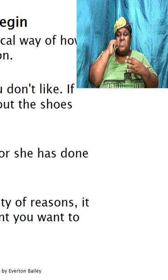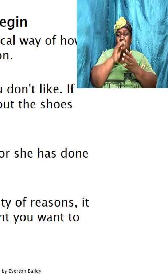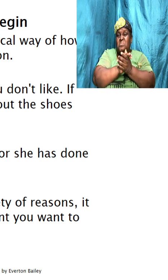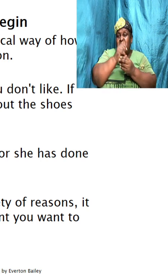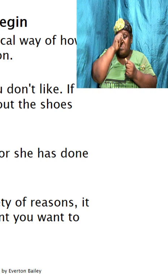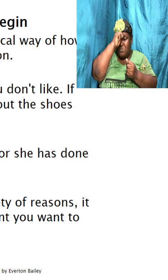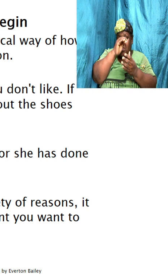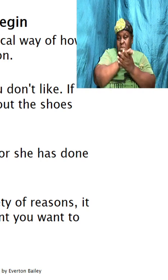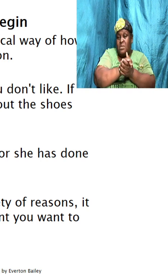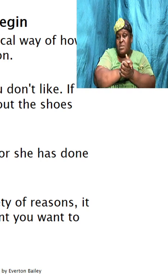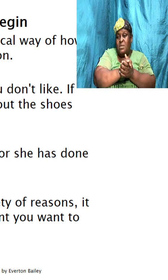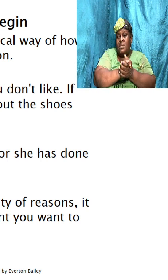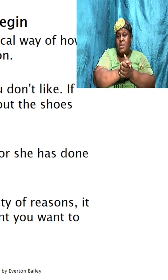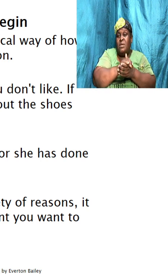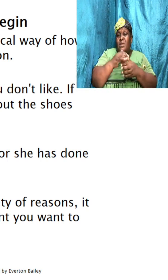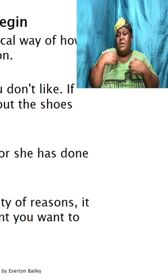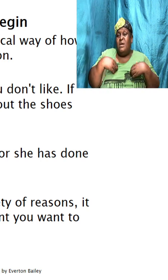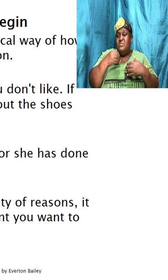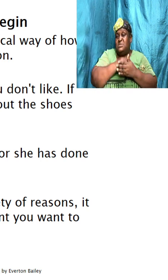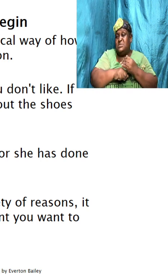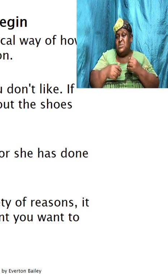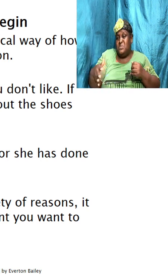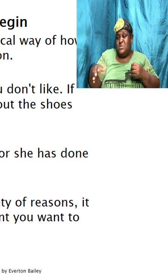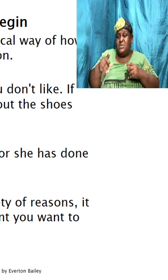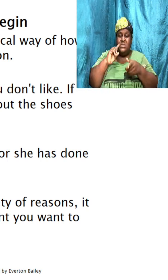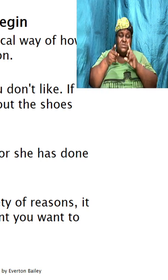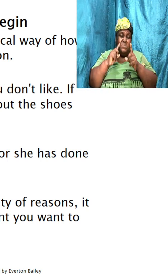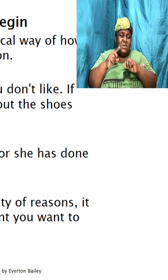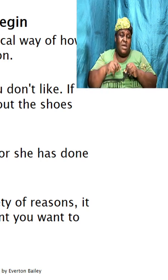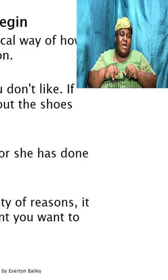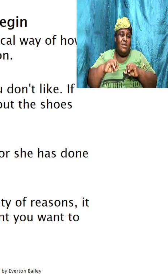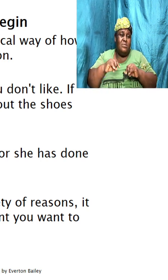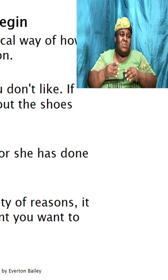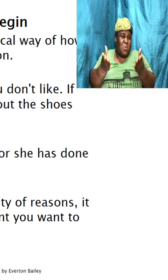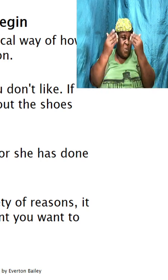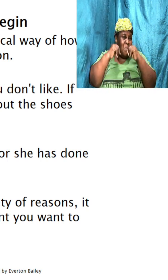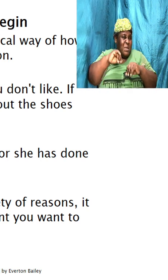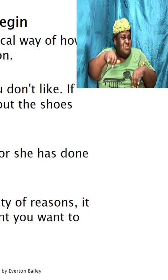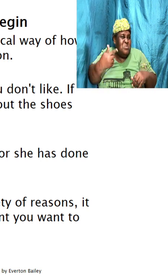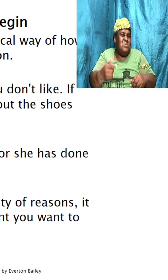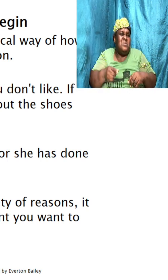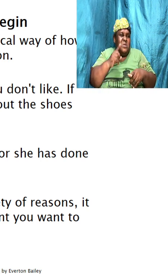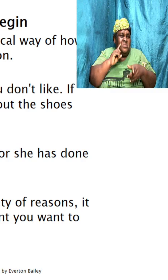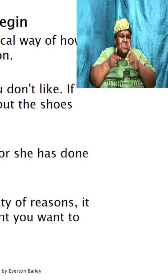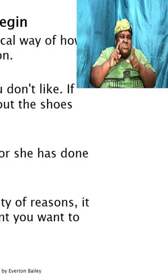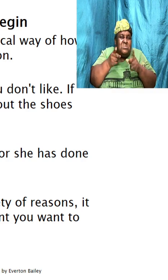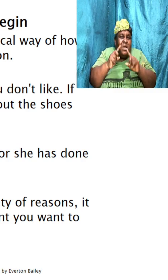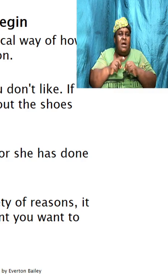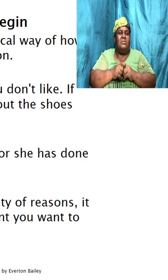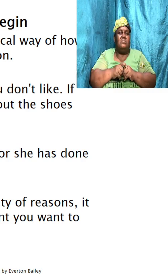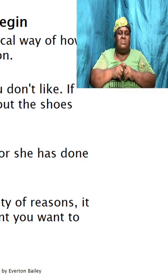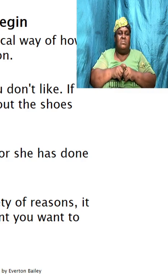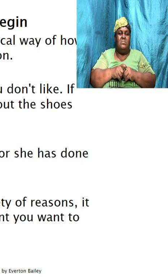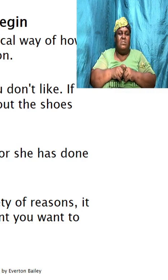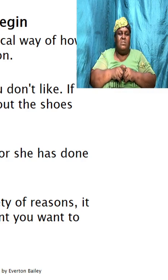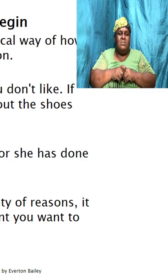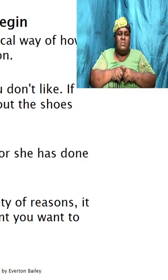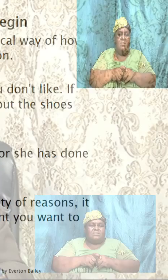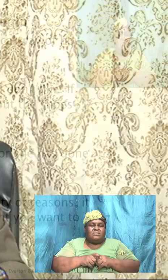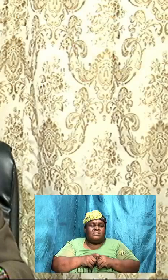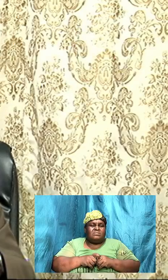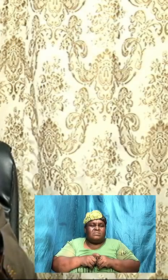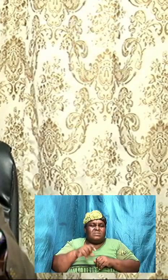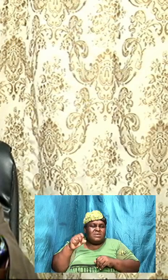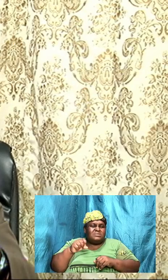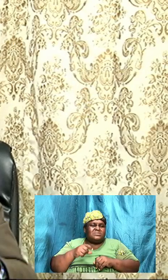and I have something to talk to them about. And we just come and we just talk. No, we have to engage our brains, like